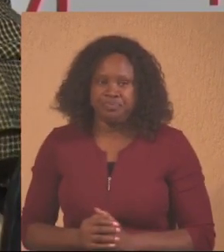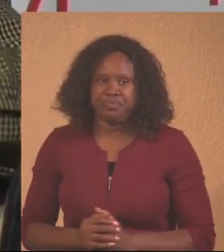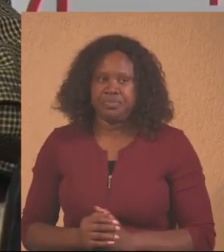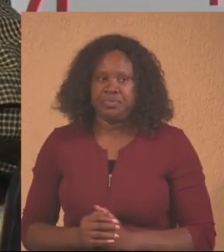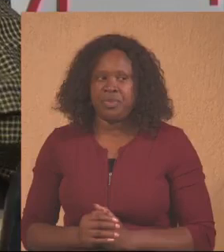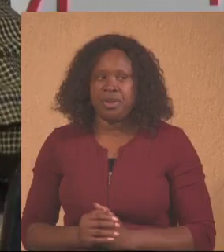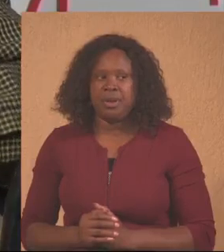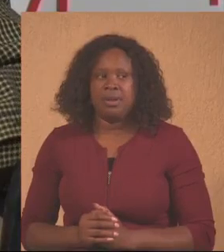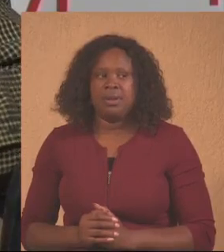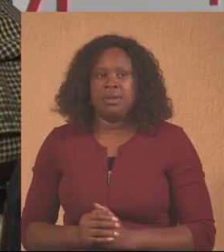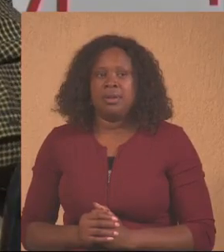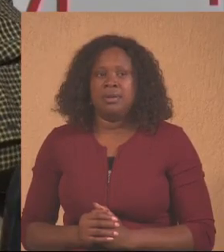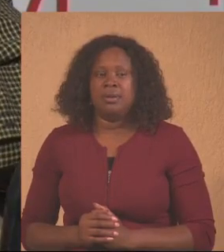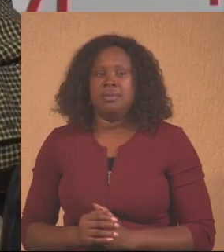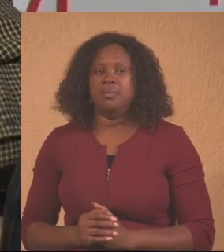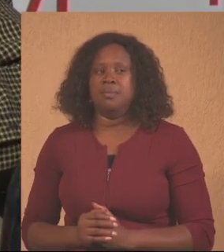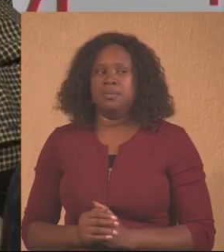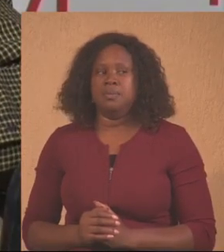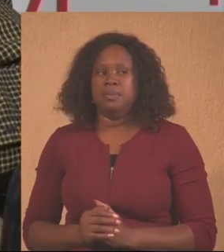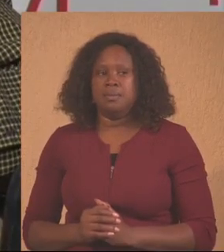symptoms come. Not only those ones.